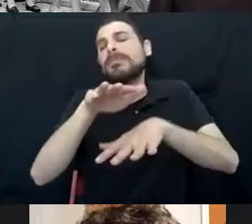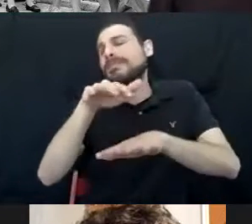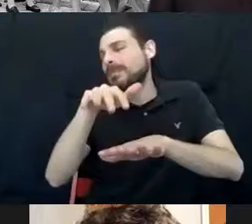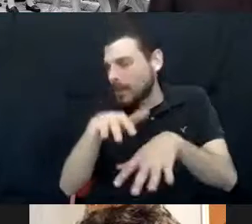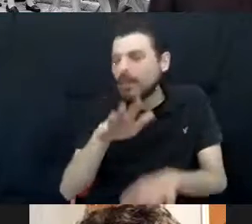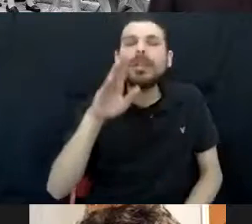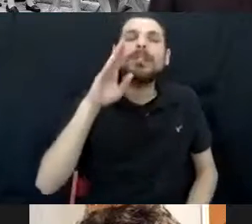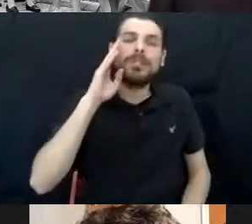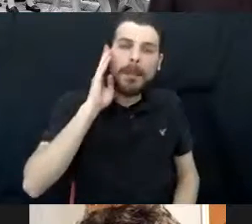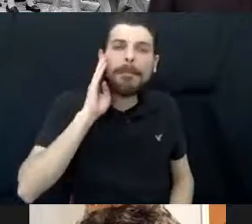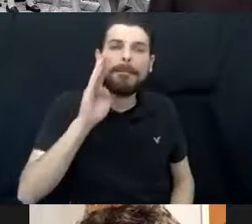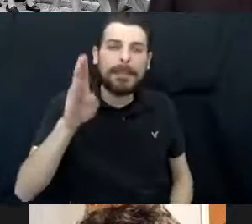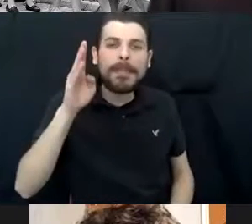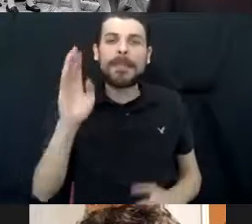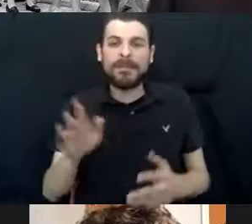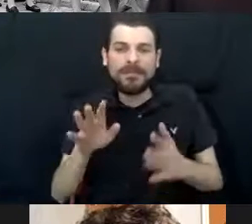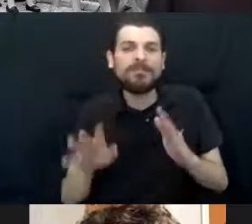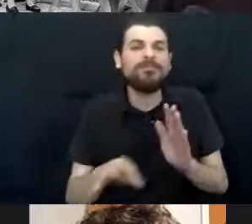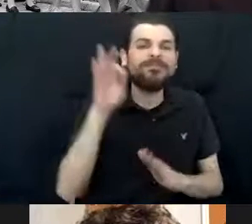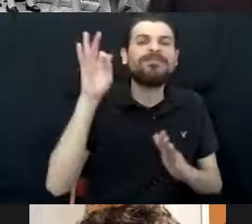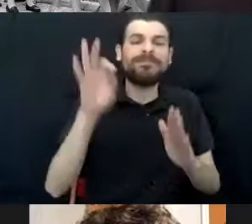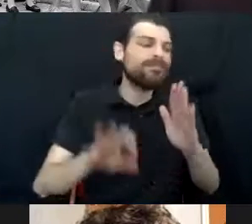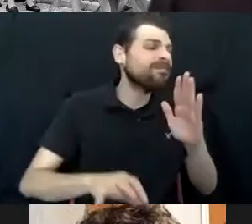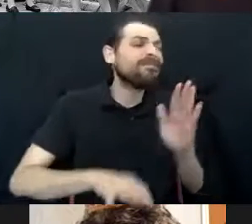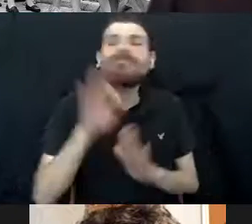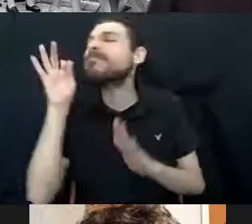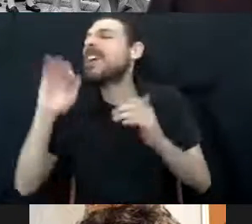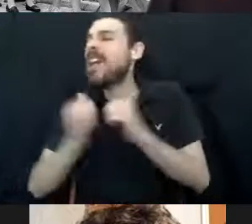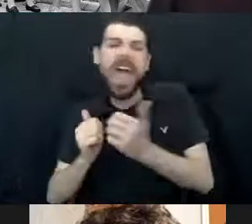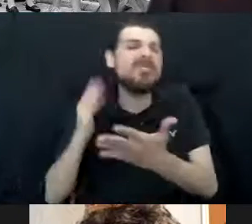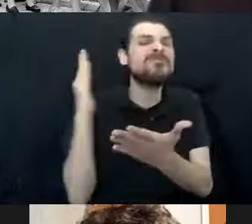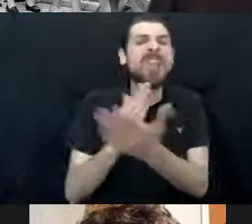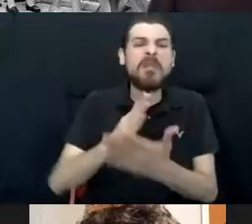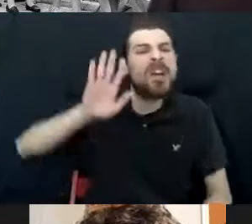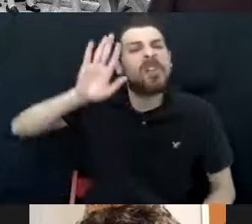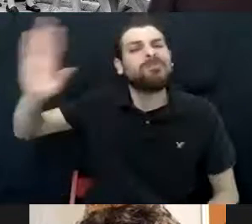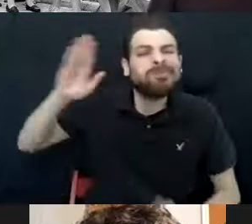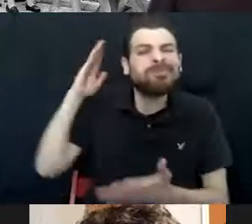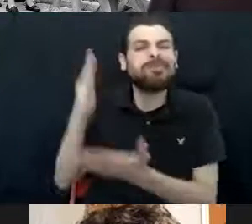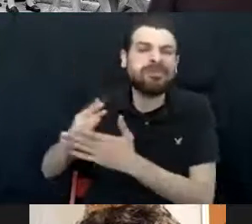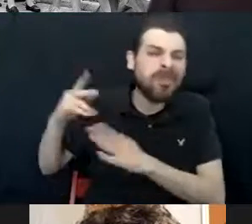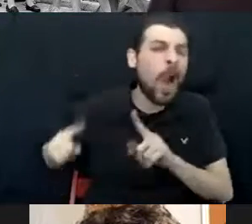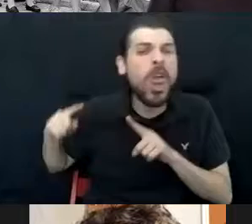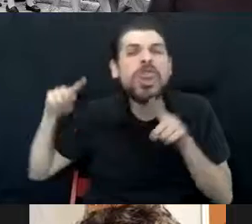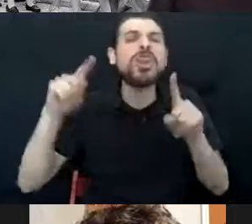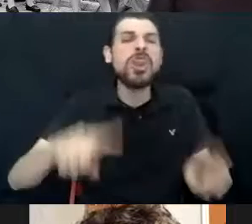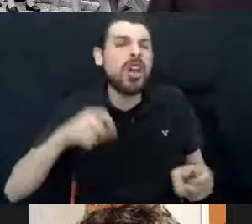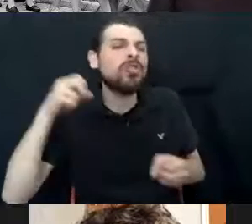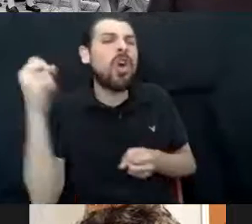We gonna stop them from going in the river, gonna stop them